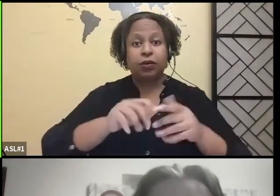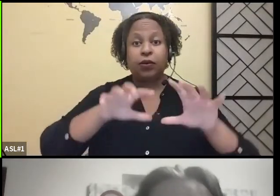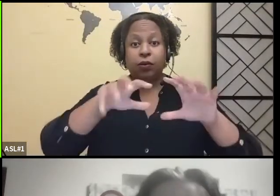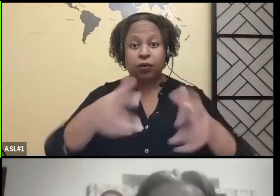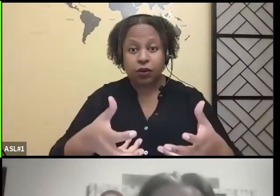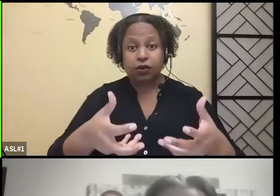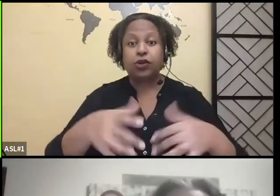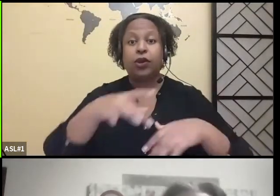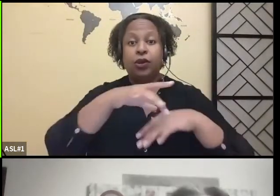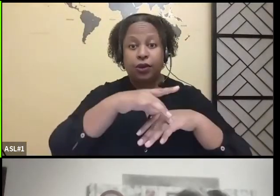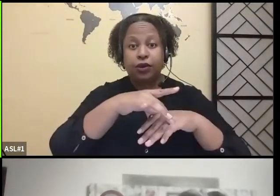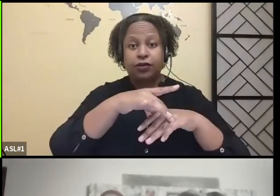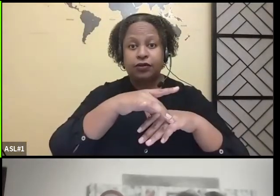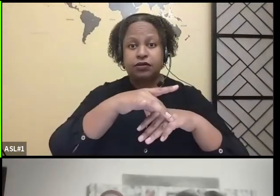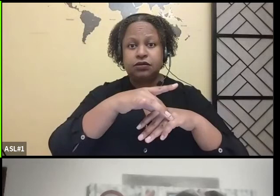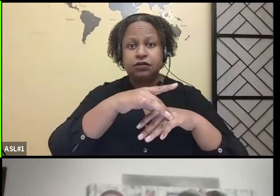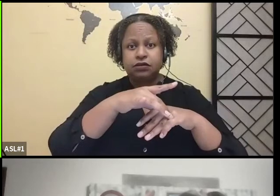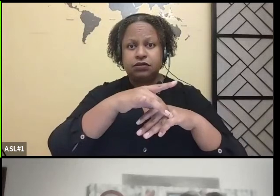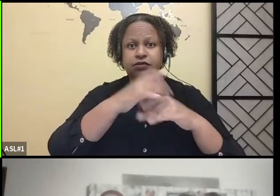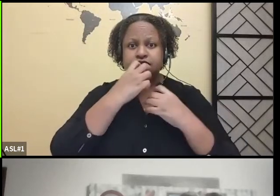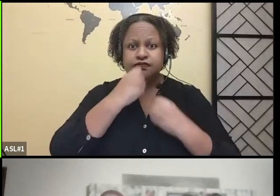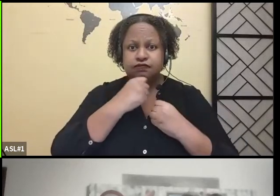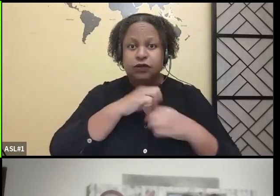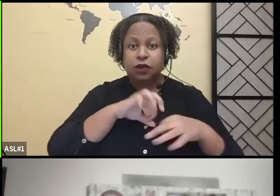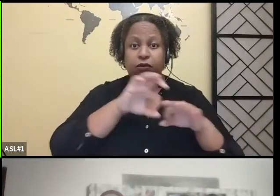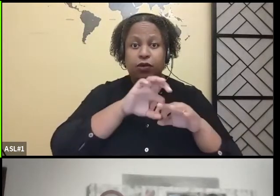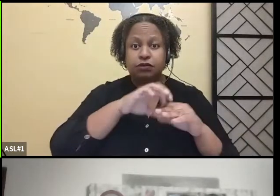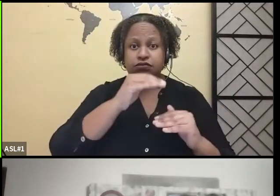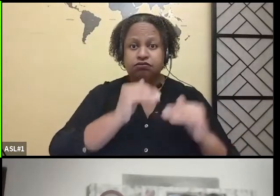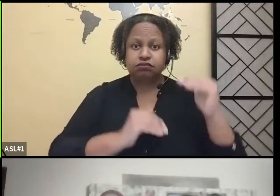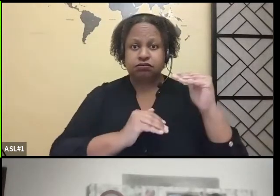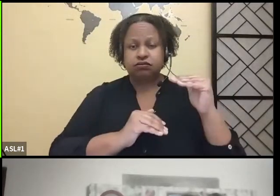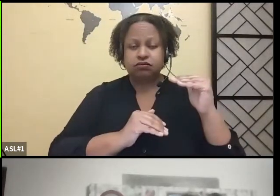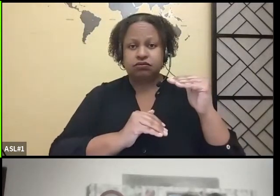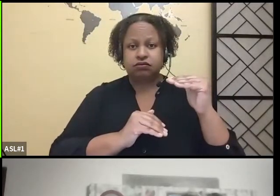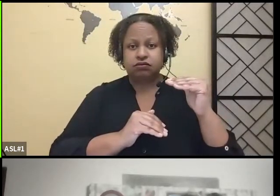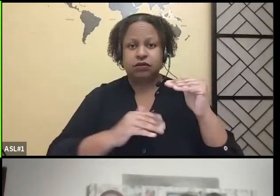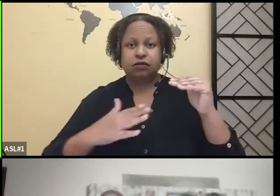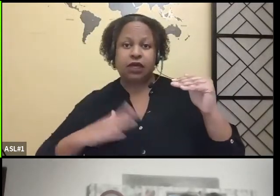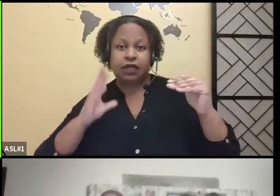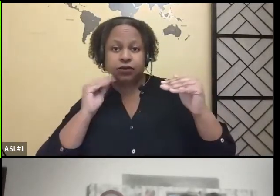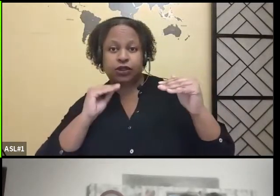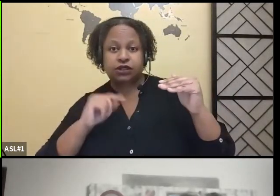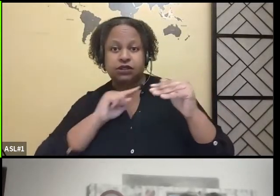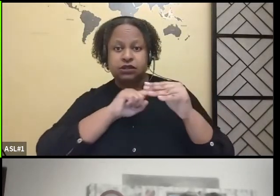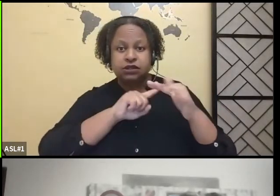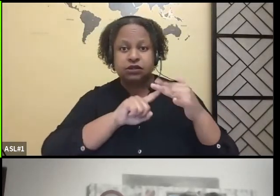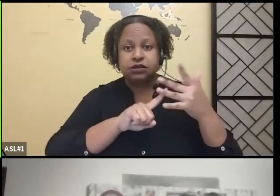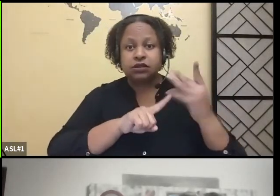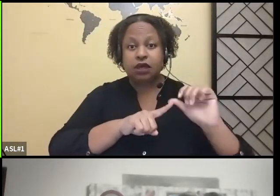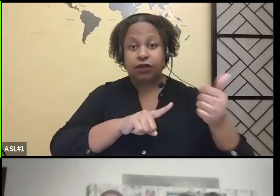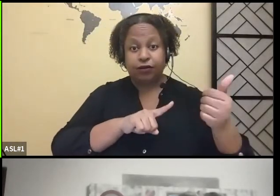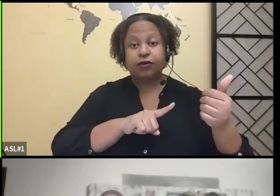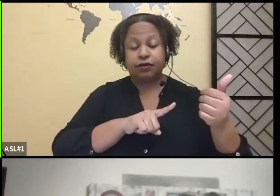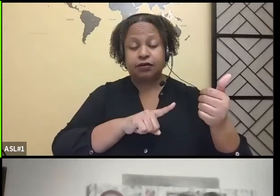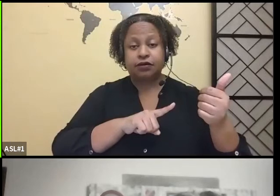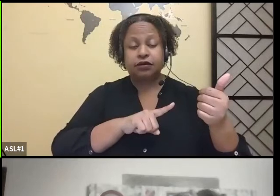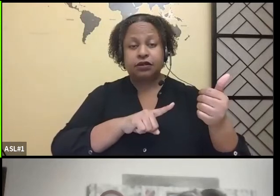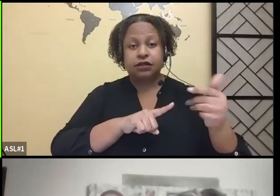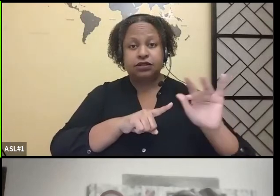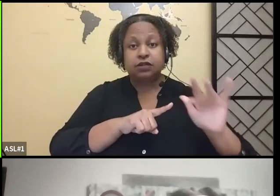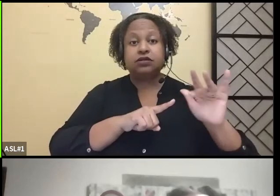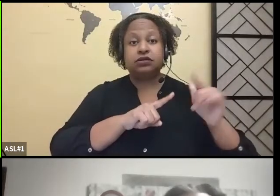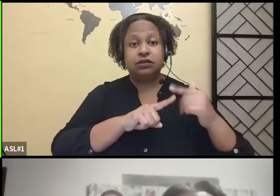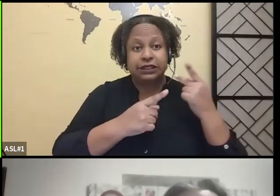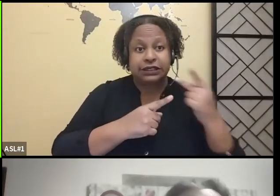earth, is what matters the most. And so having humility means being willing